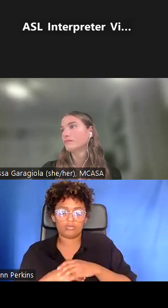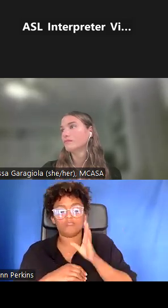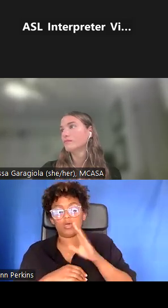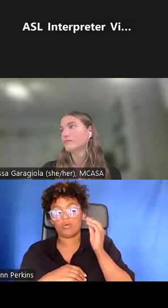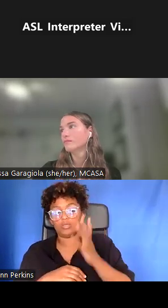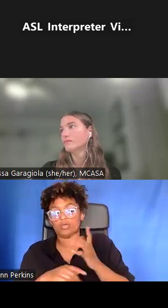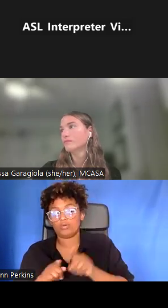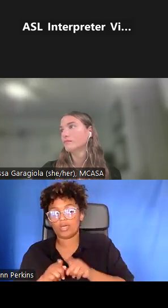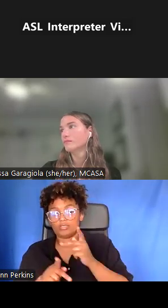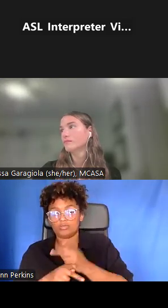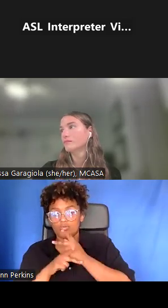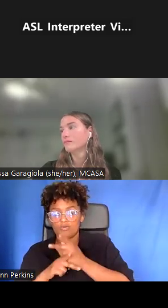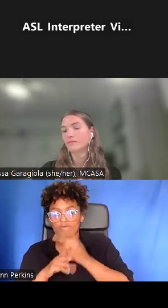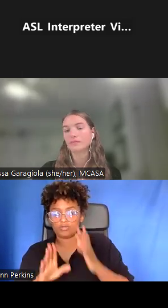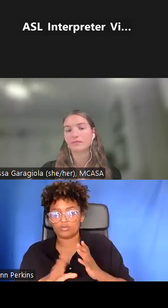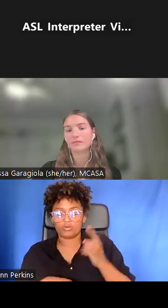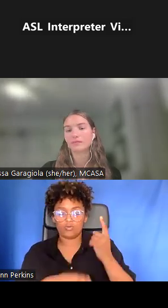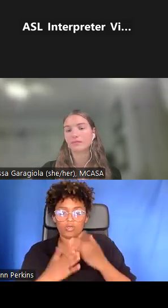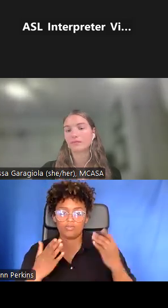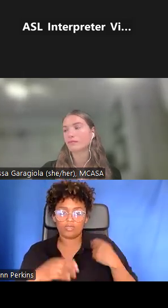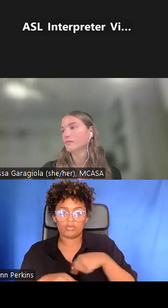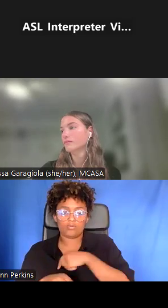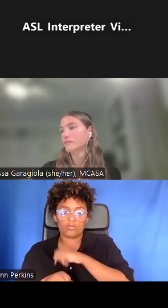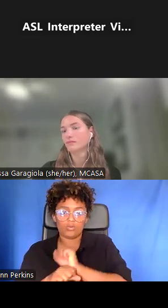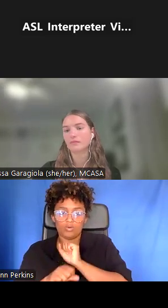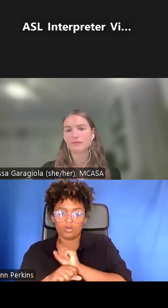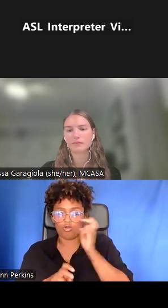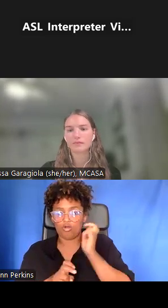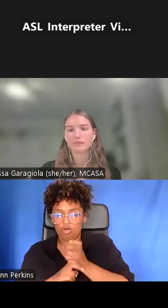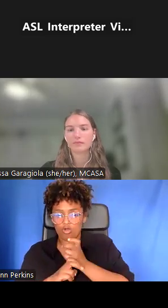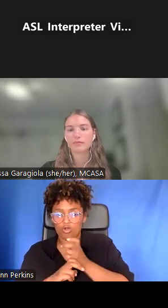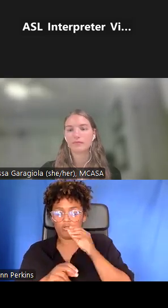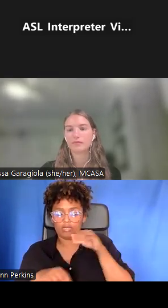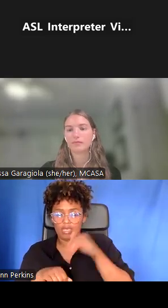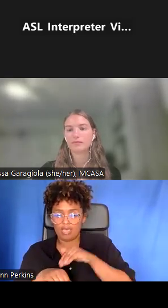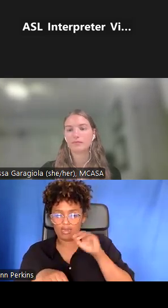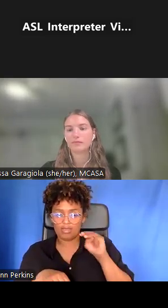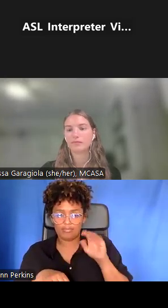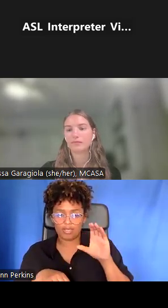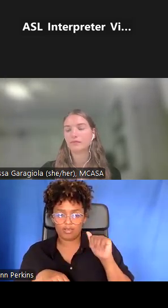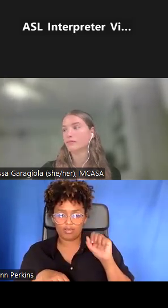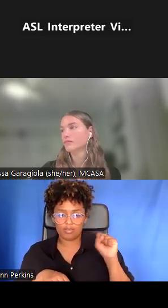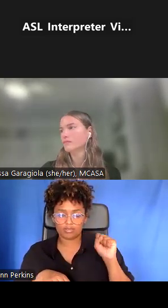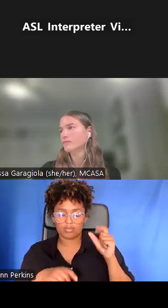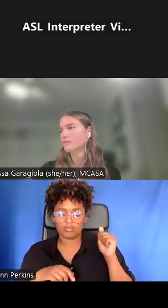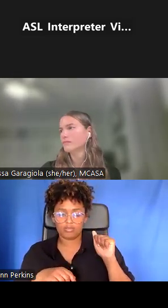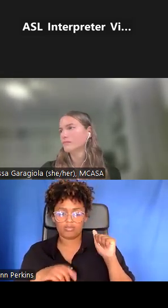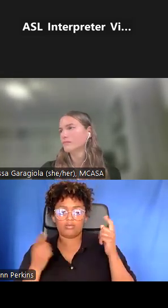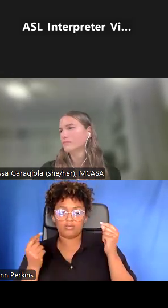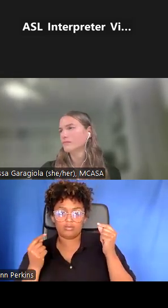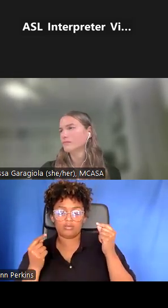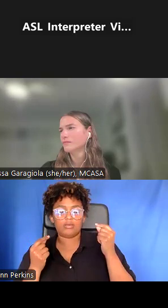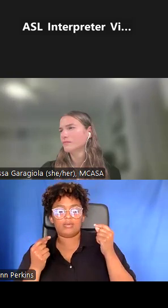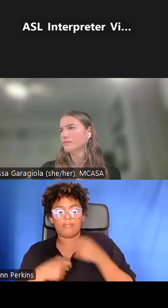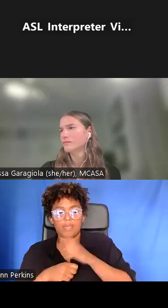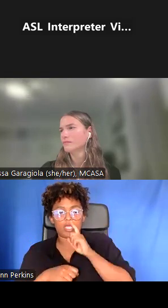supervisor, one of the things that we work hard at MCASA to do is making sure that people are taking